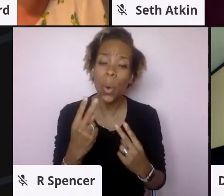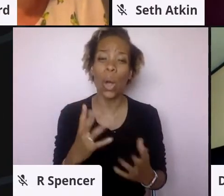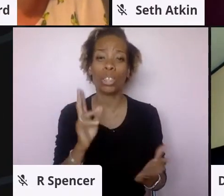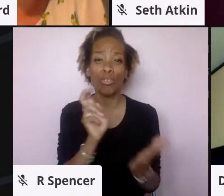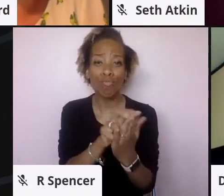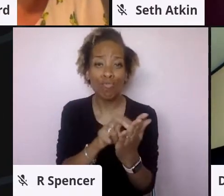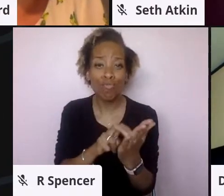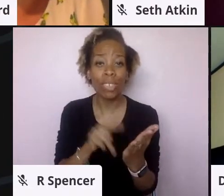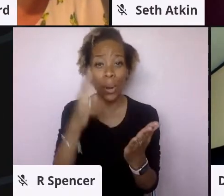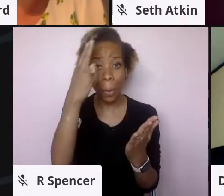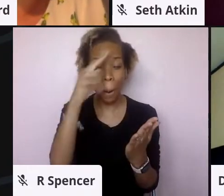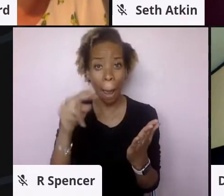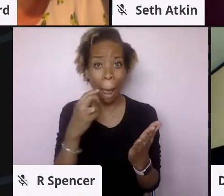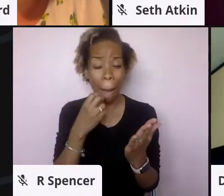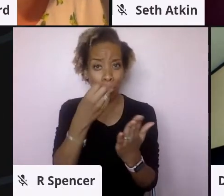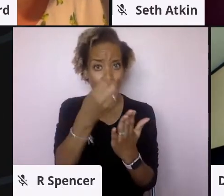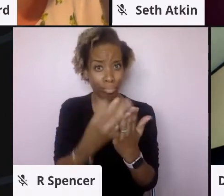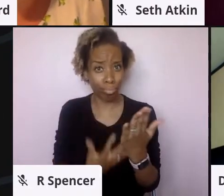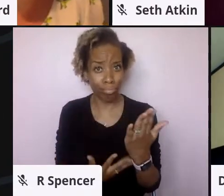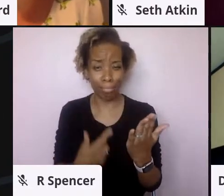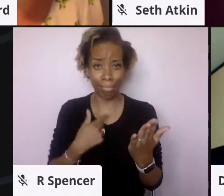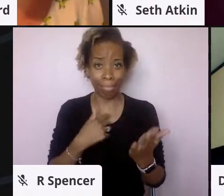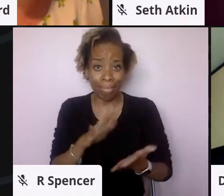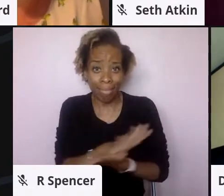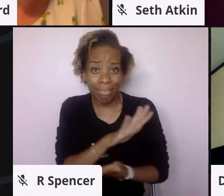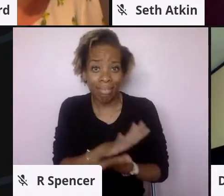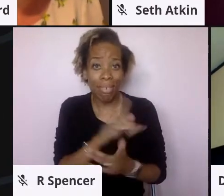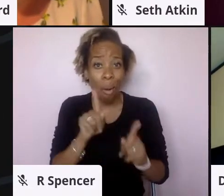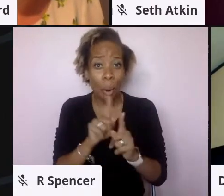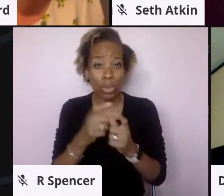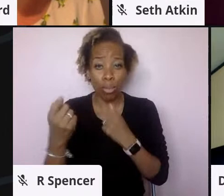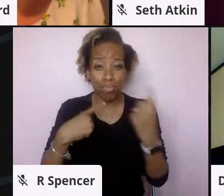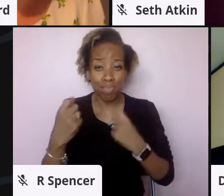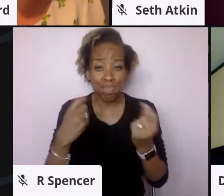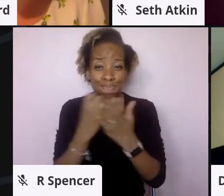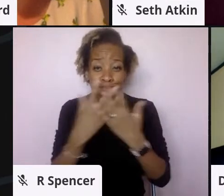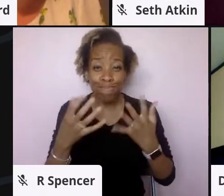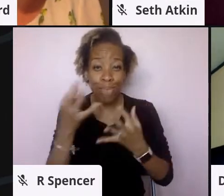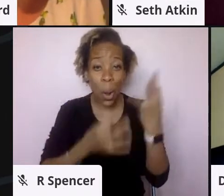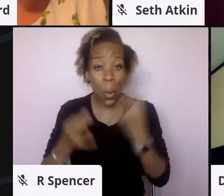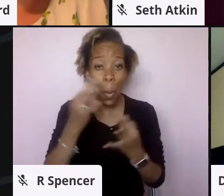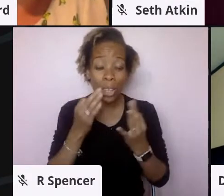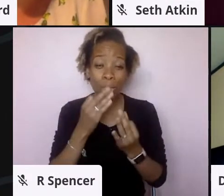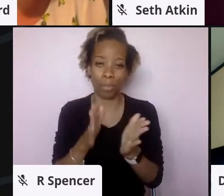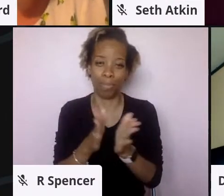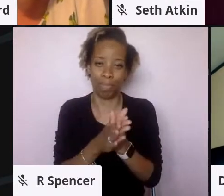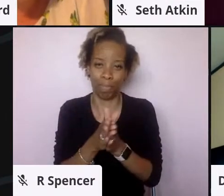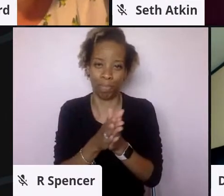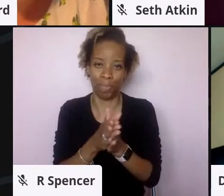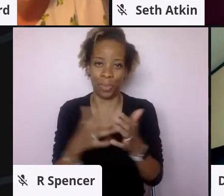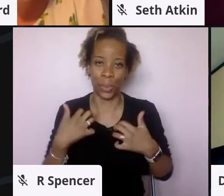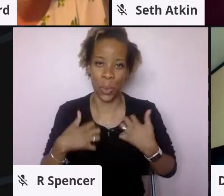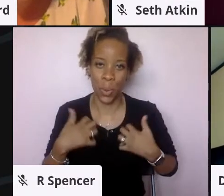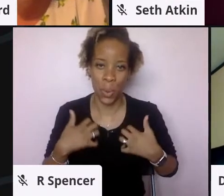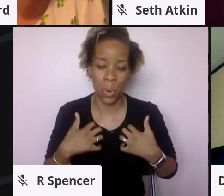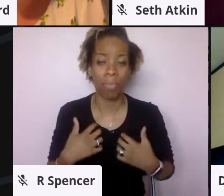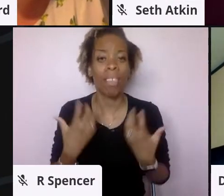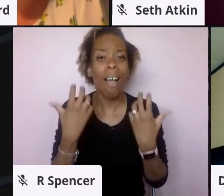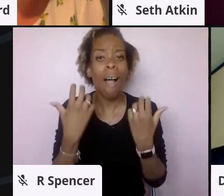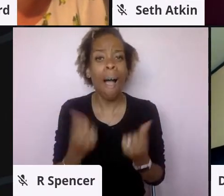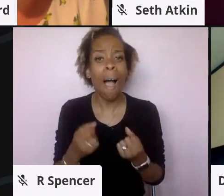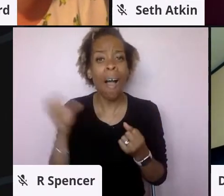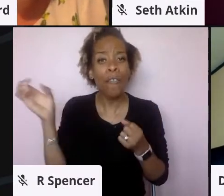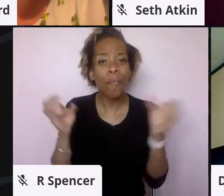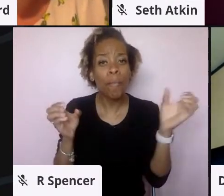many register and so many questions submitted in advance. We have a fantastic lineup of speakers for